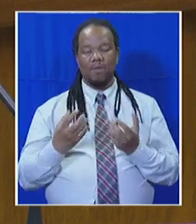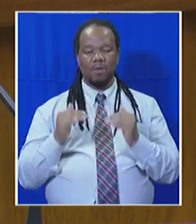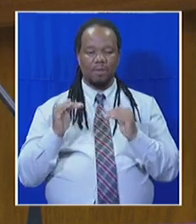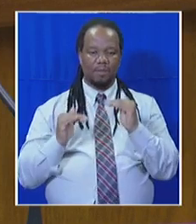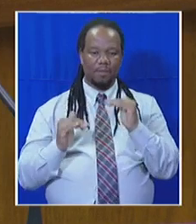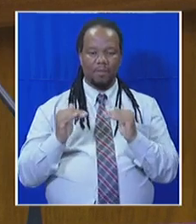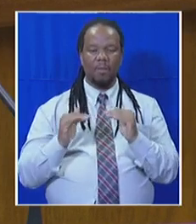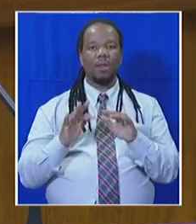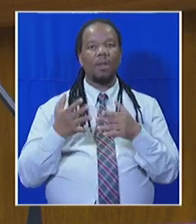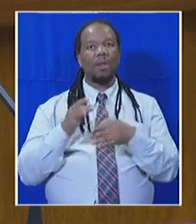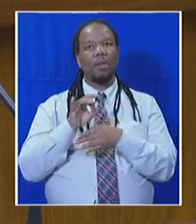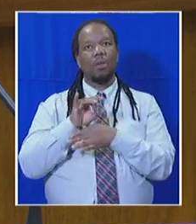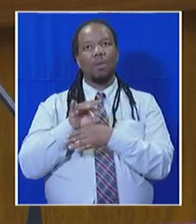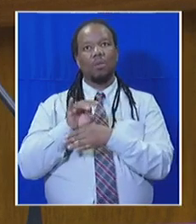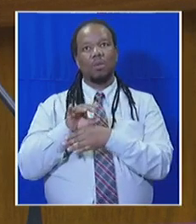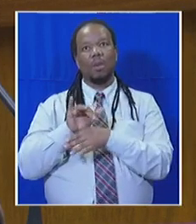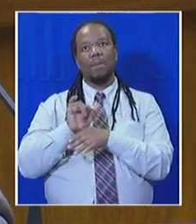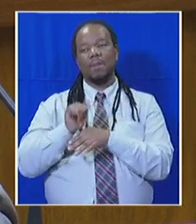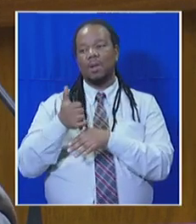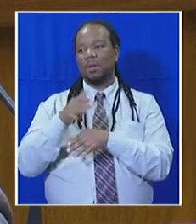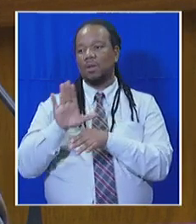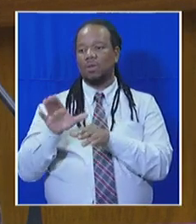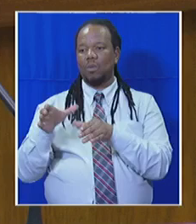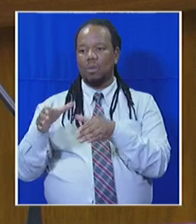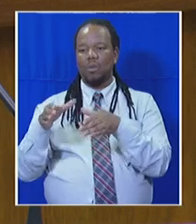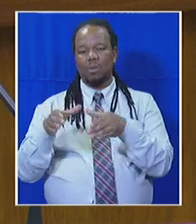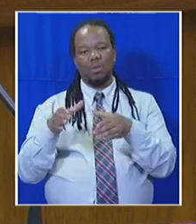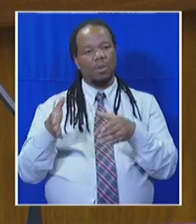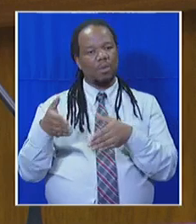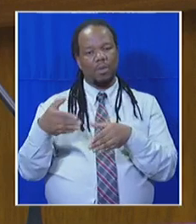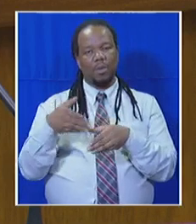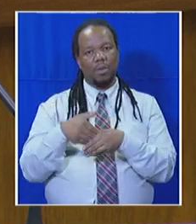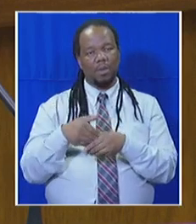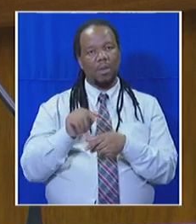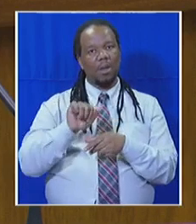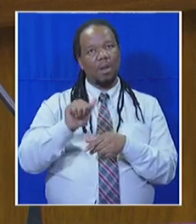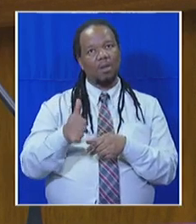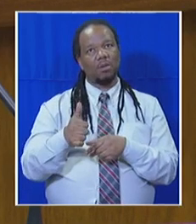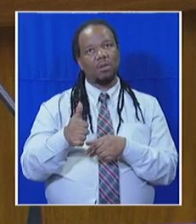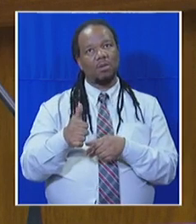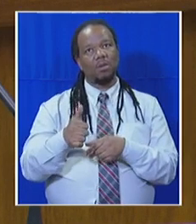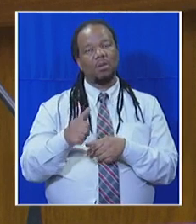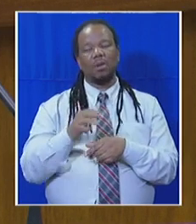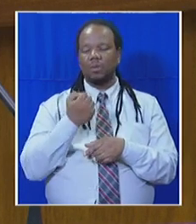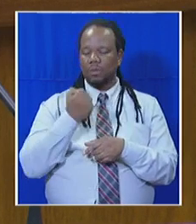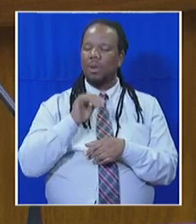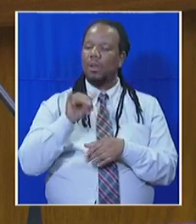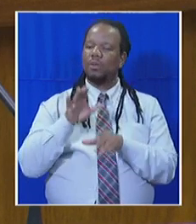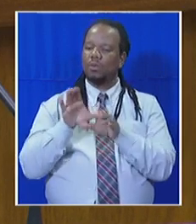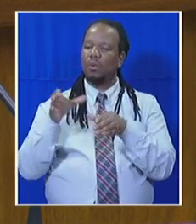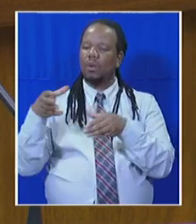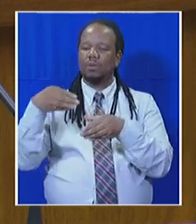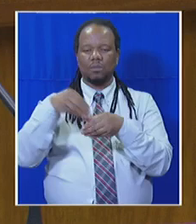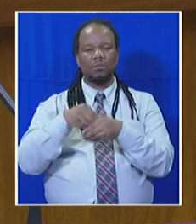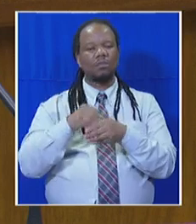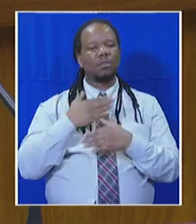has been done with other stakeholders like Federation of Unions of South Africa and others is very much appreciated. We also